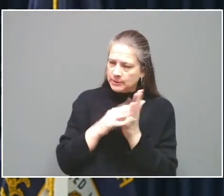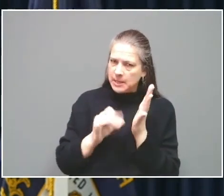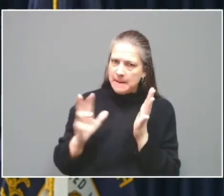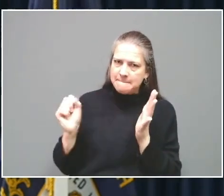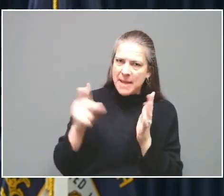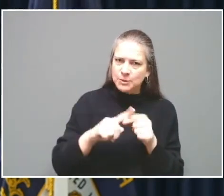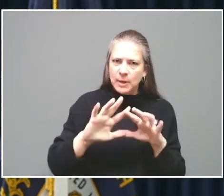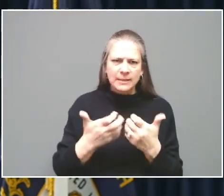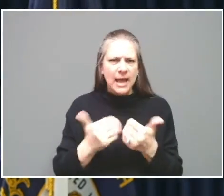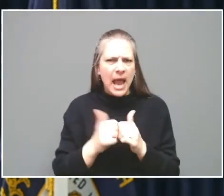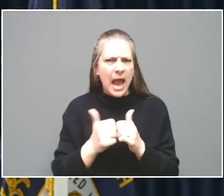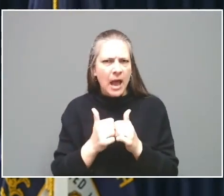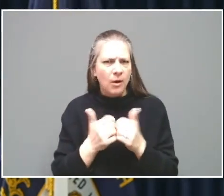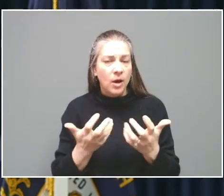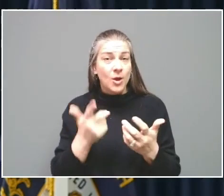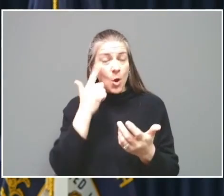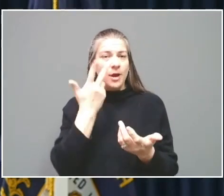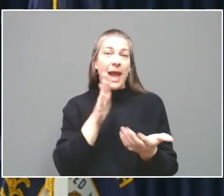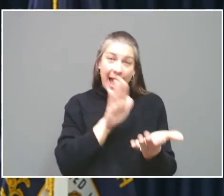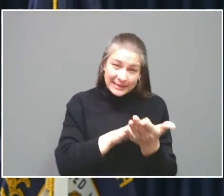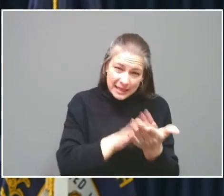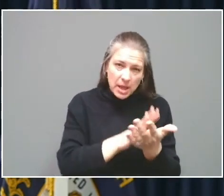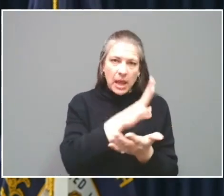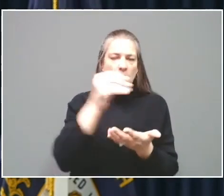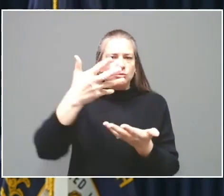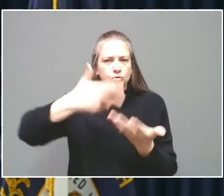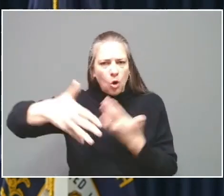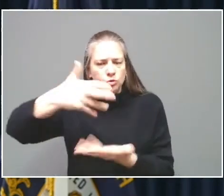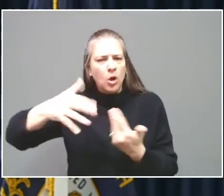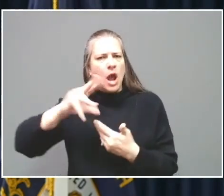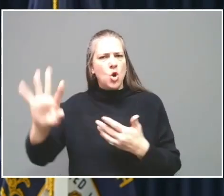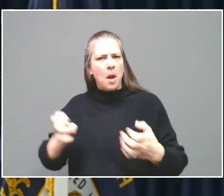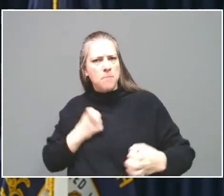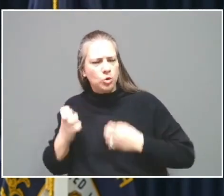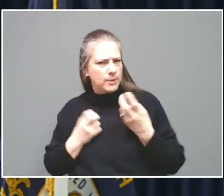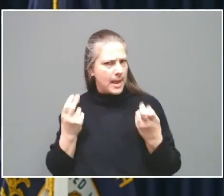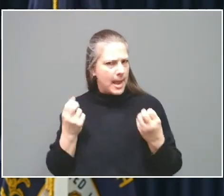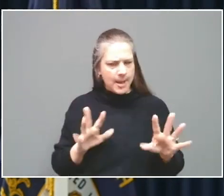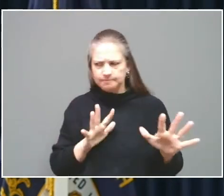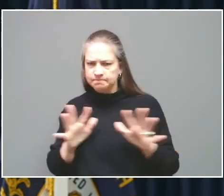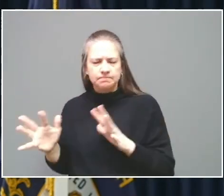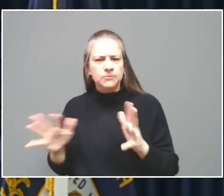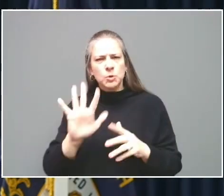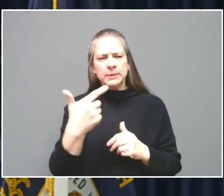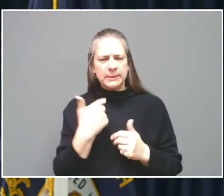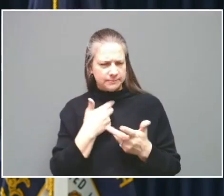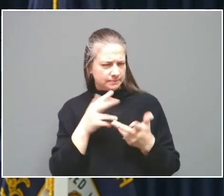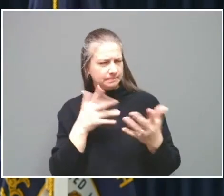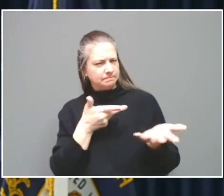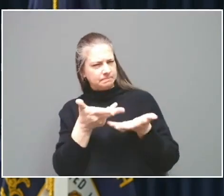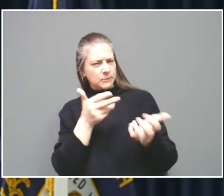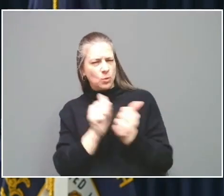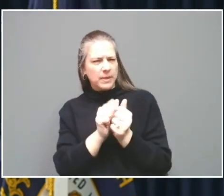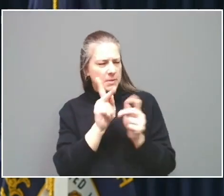but socially and emotionally. And I kept hearing other adults talk to other adults